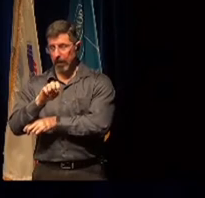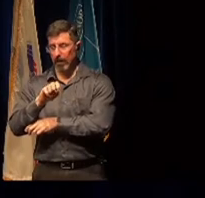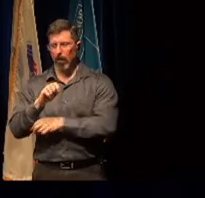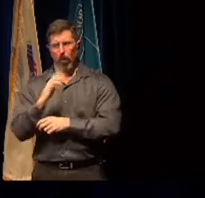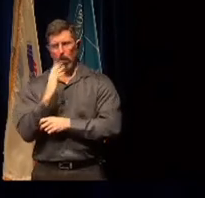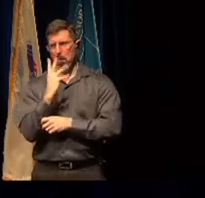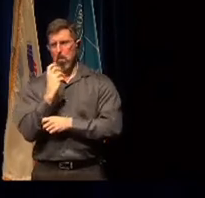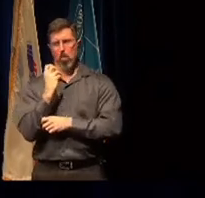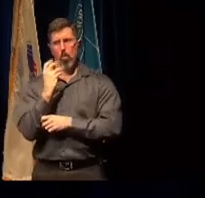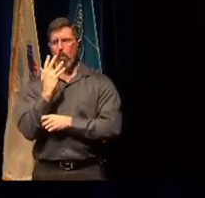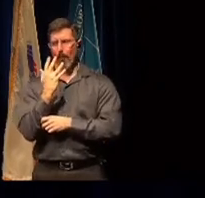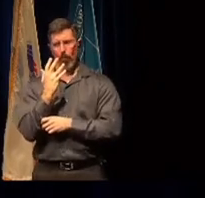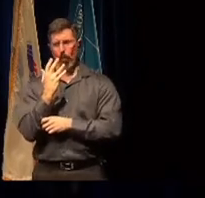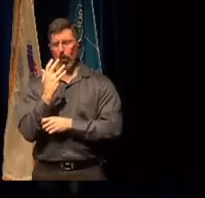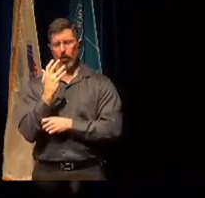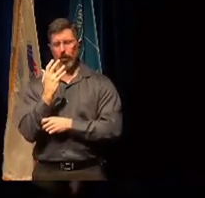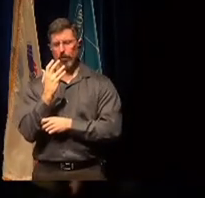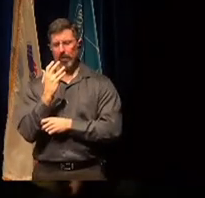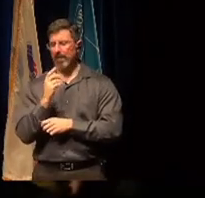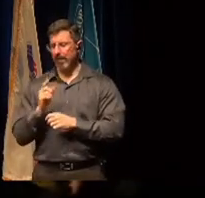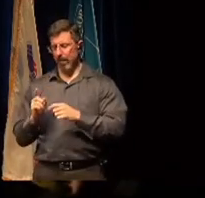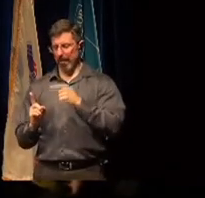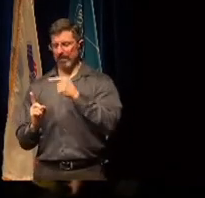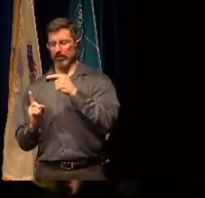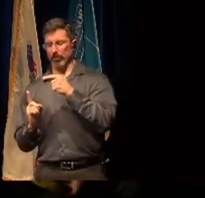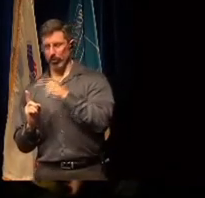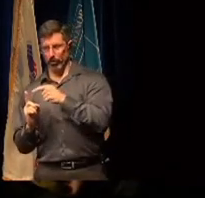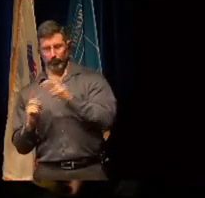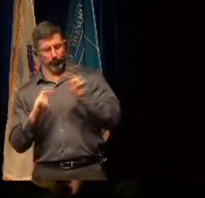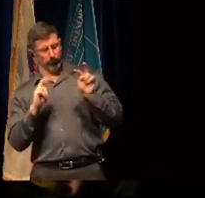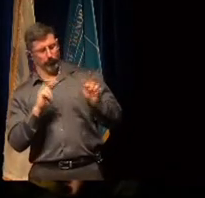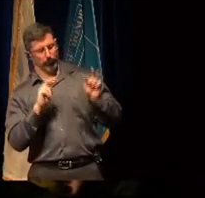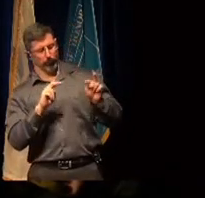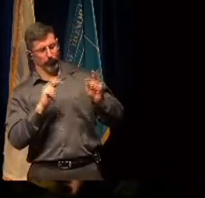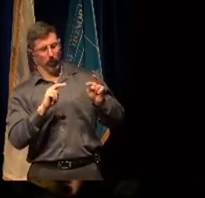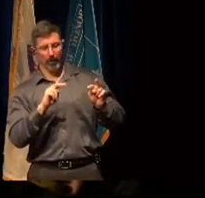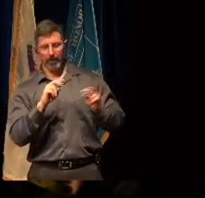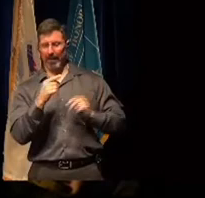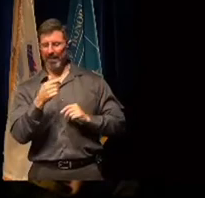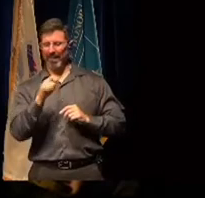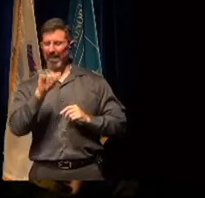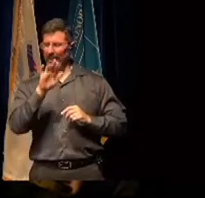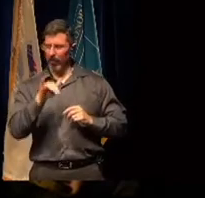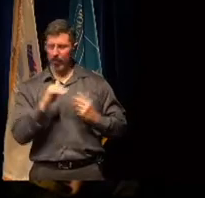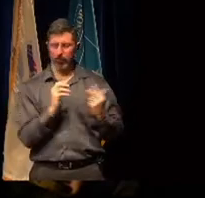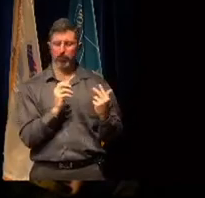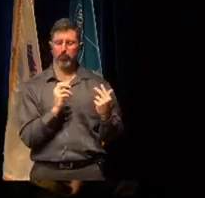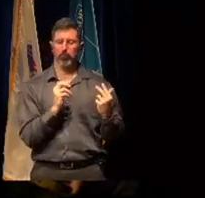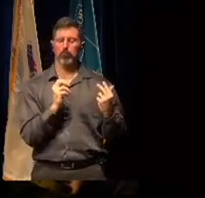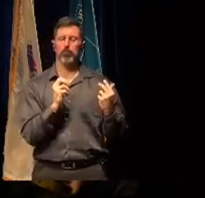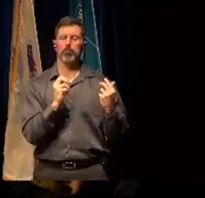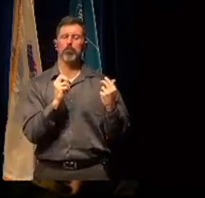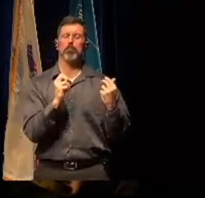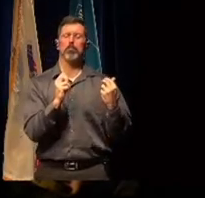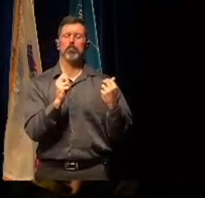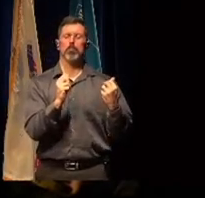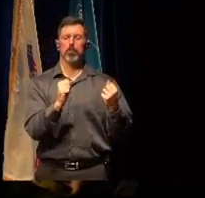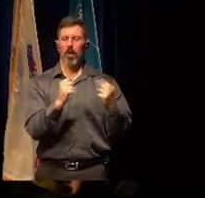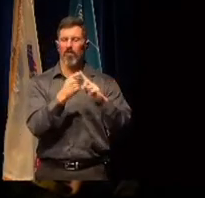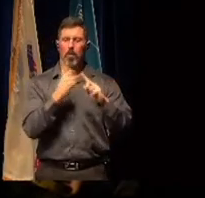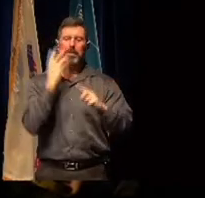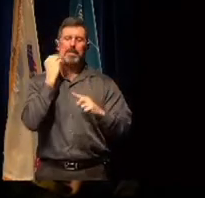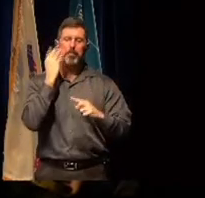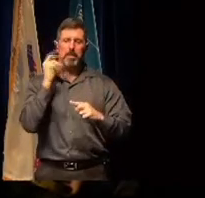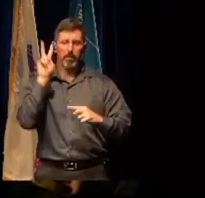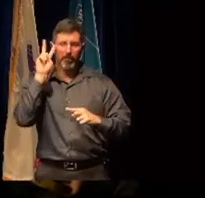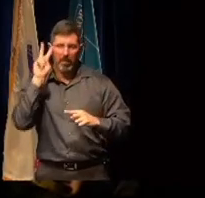watching Gary grow. She vividly remembers his time of needing to heal from his experience in Vietnam, moving